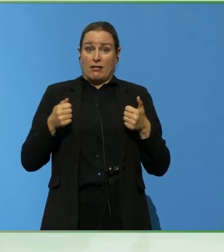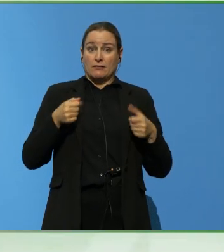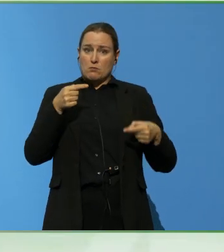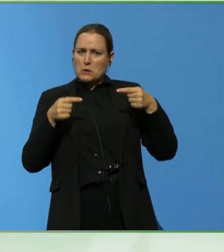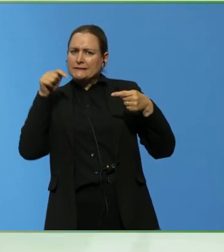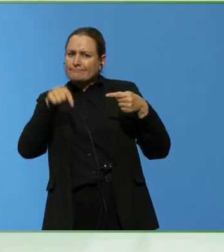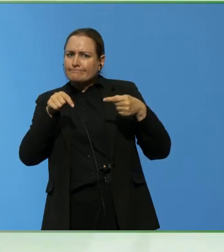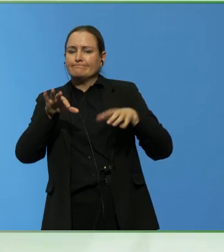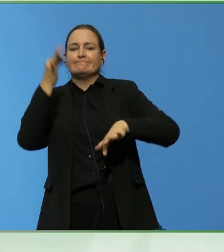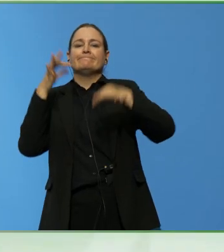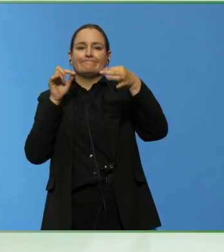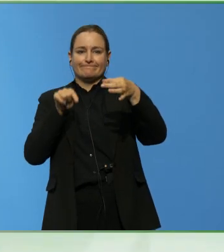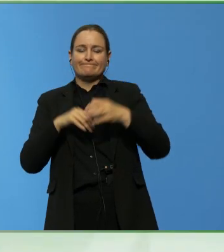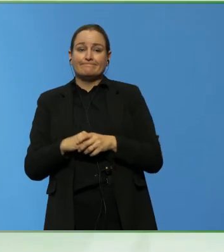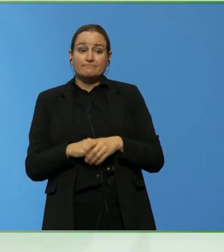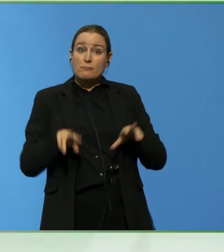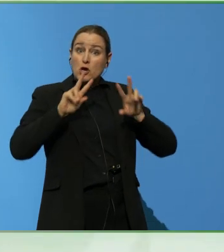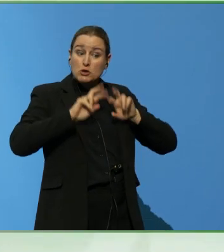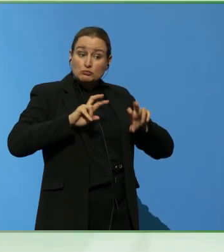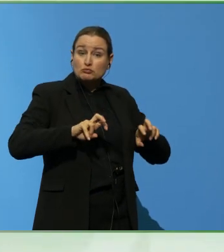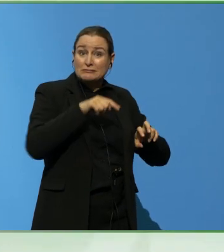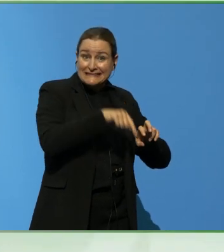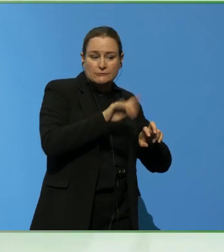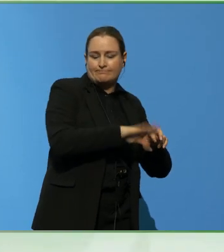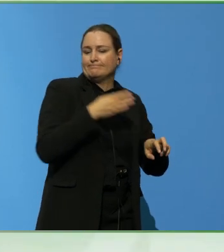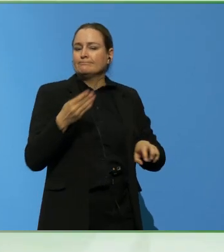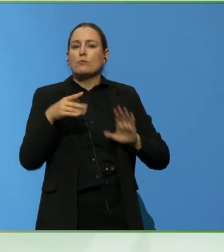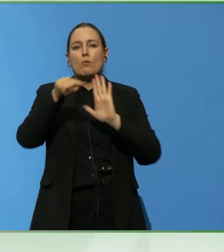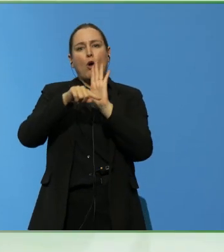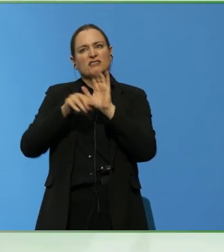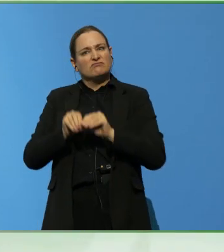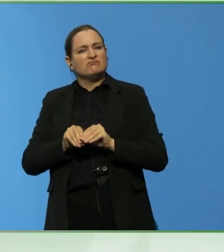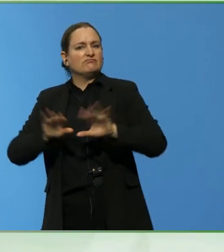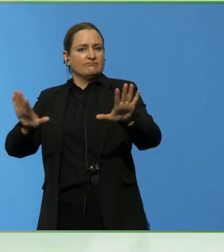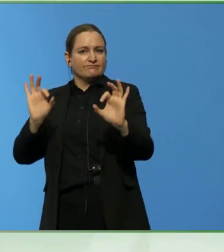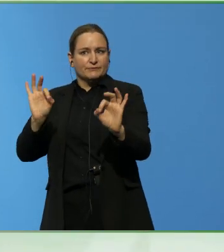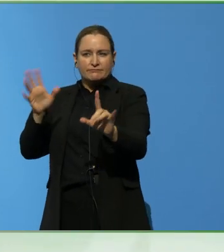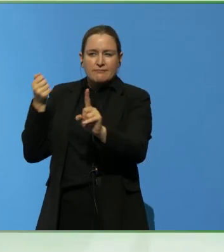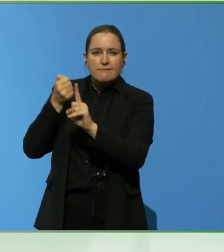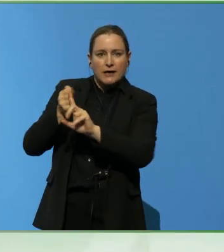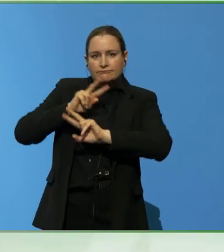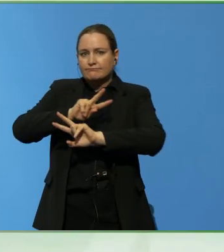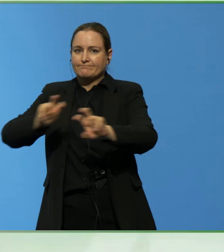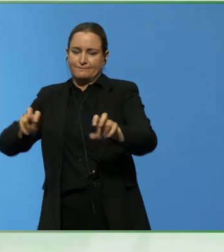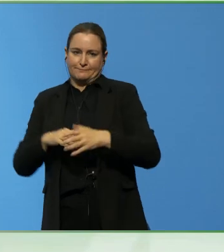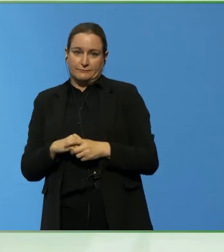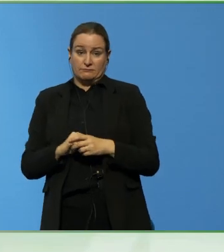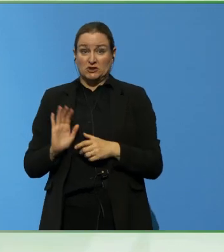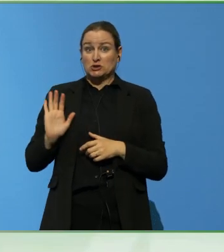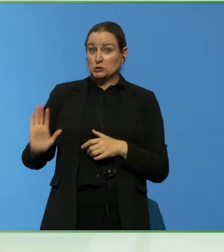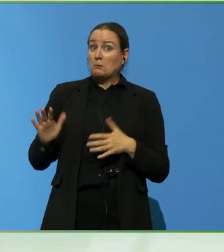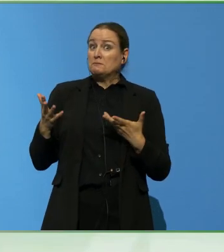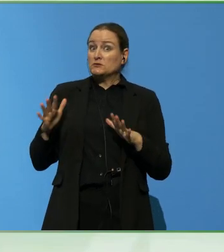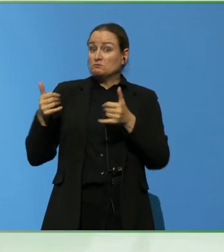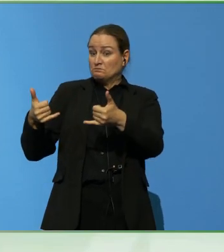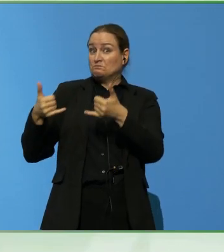in translating research into policy and practice impact. Jane is also part of an awardee, or is an